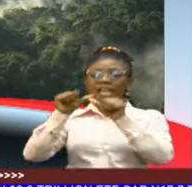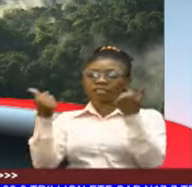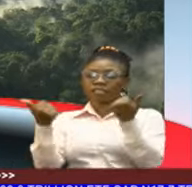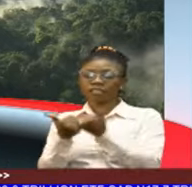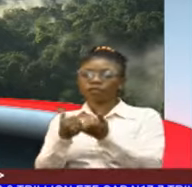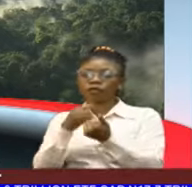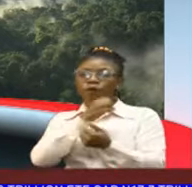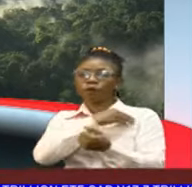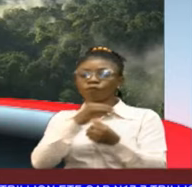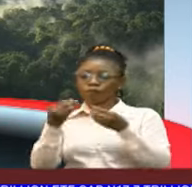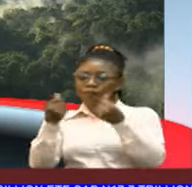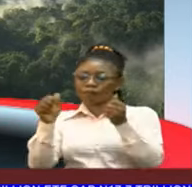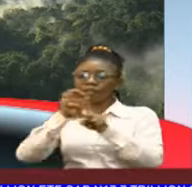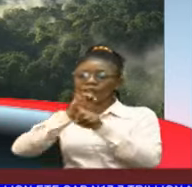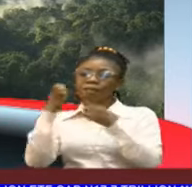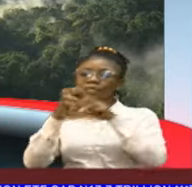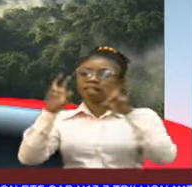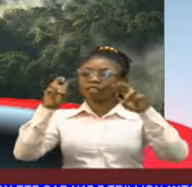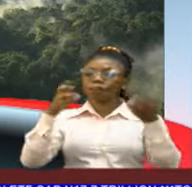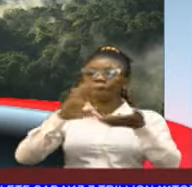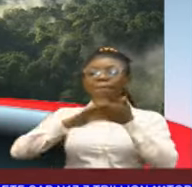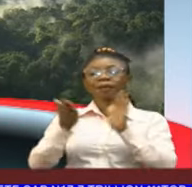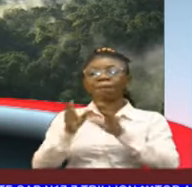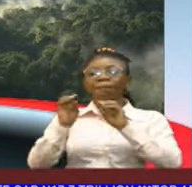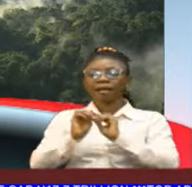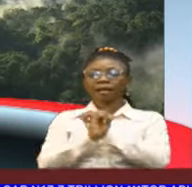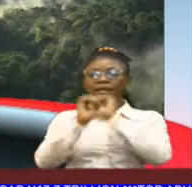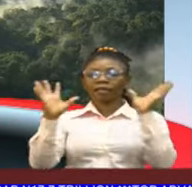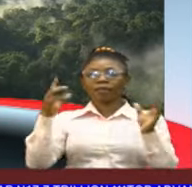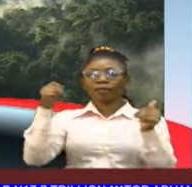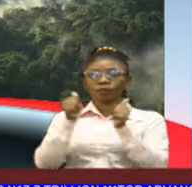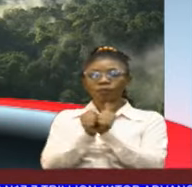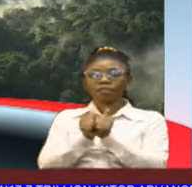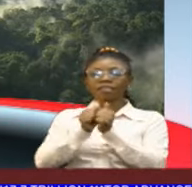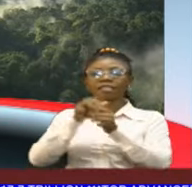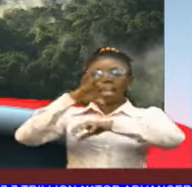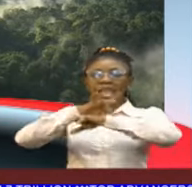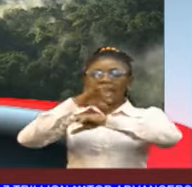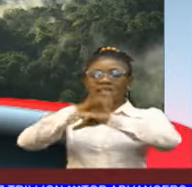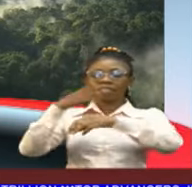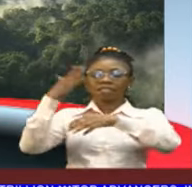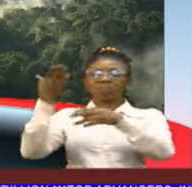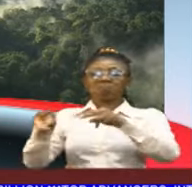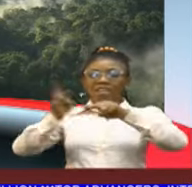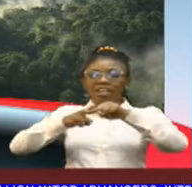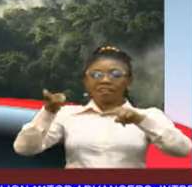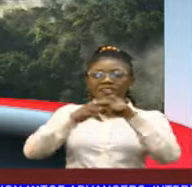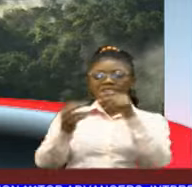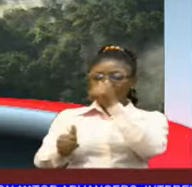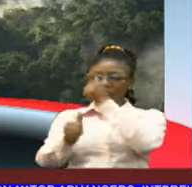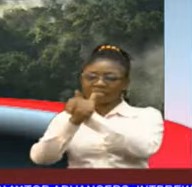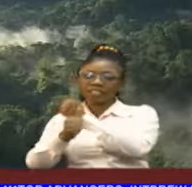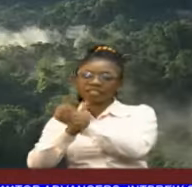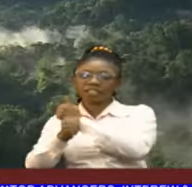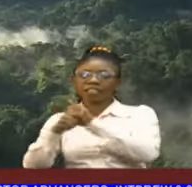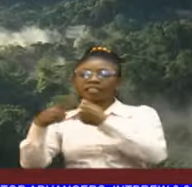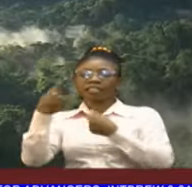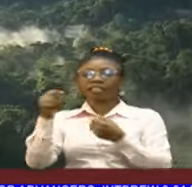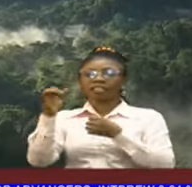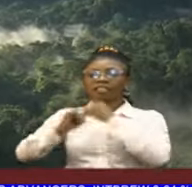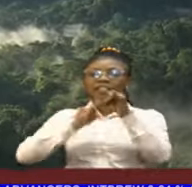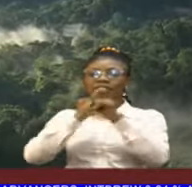tackling environmental issues becomes clearer, with planet Earth becoming increasingly in danger. The International